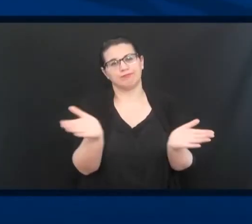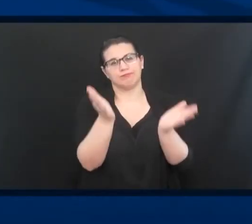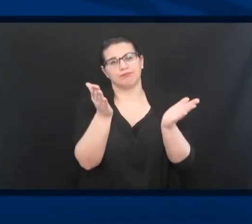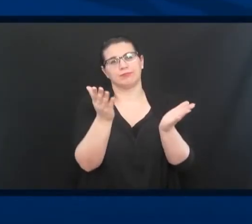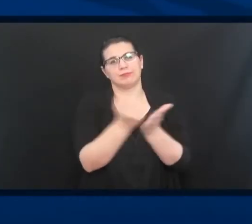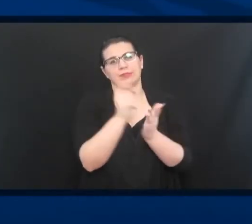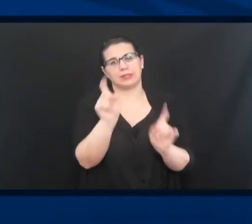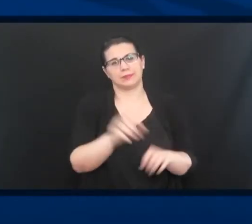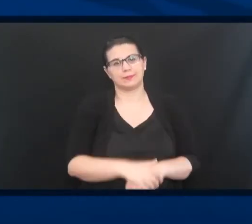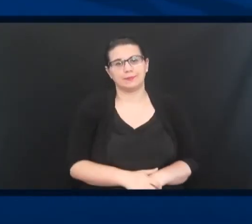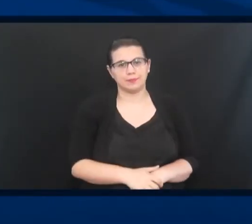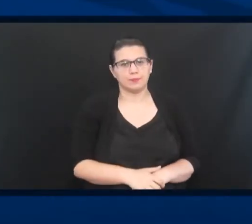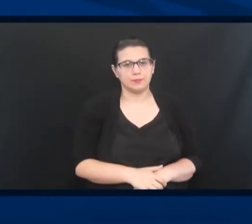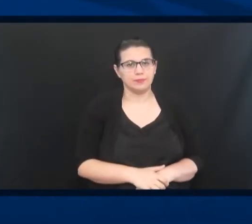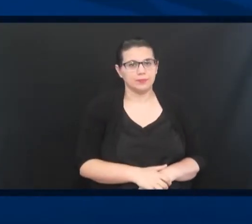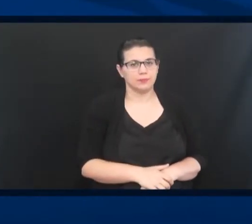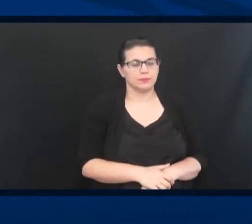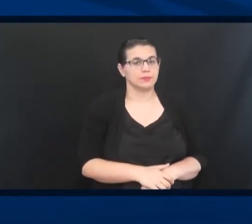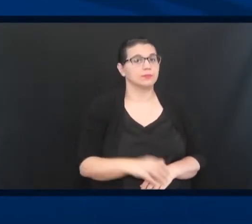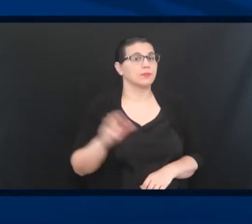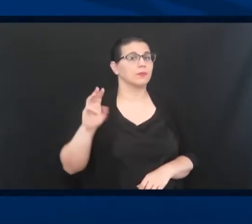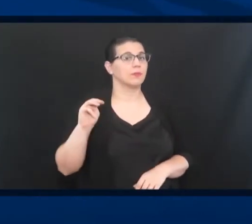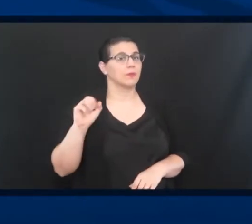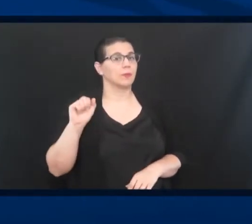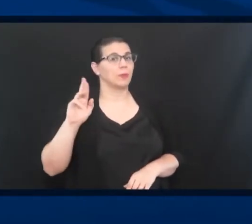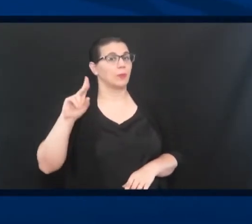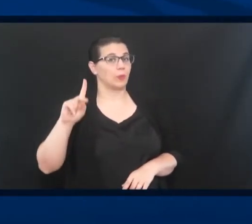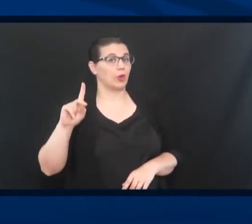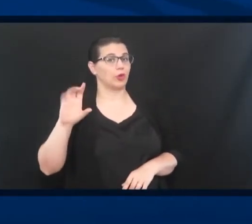thank you, Paul. Next to Mark Curtis with Nexstar Media.